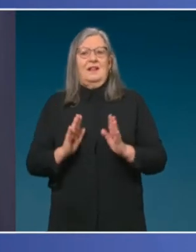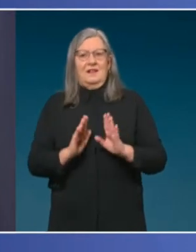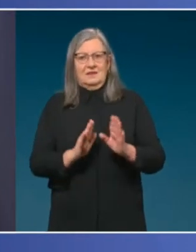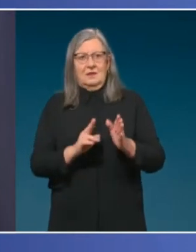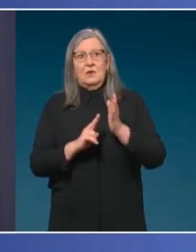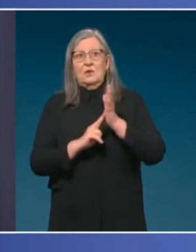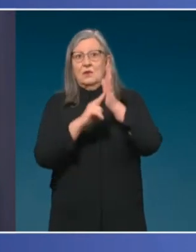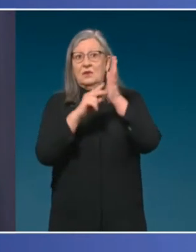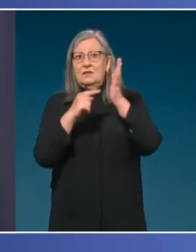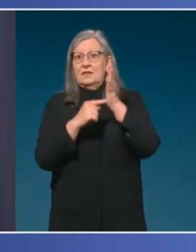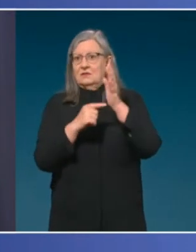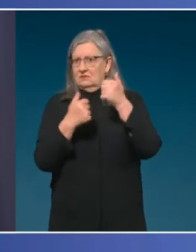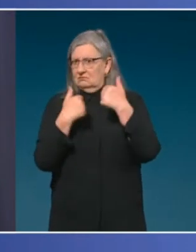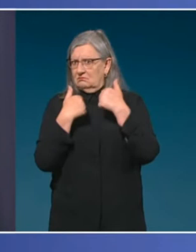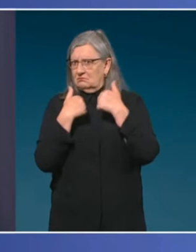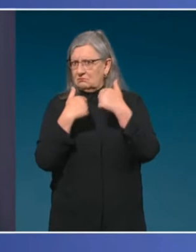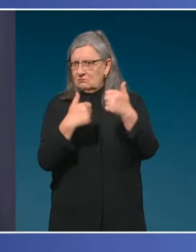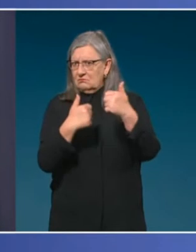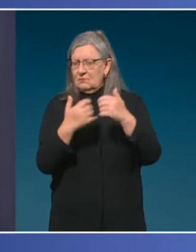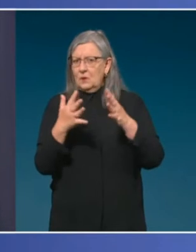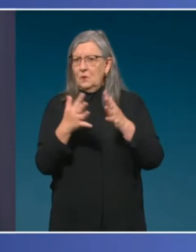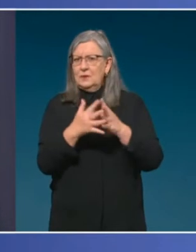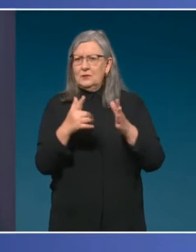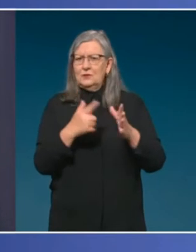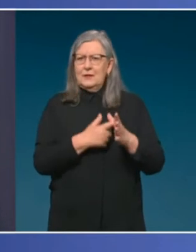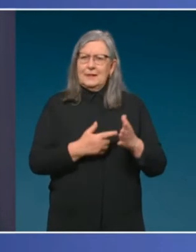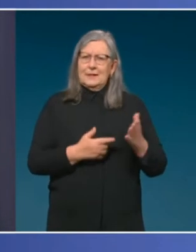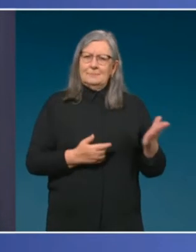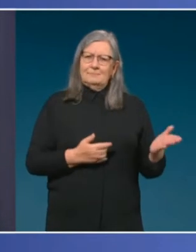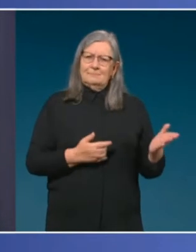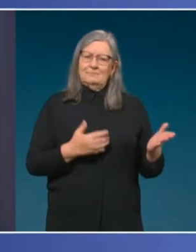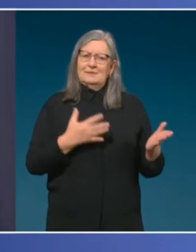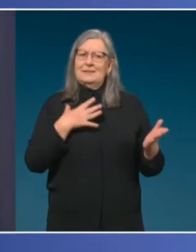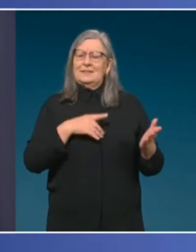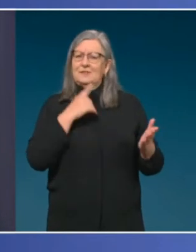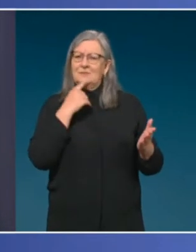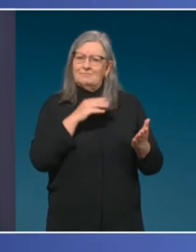Australia is where we still have to do the most work. That's just it's a fact, not a reflection.